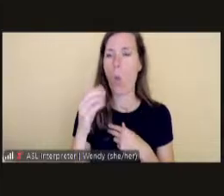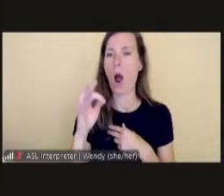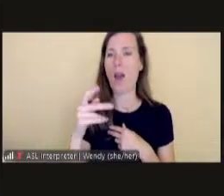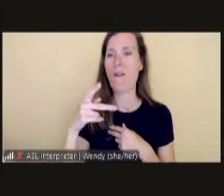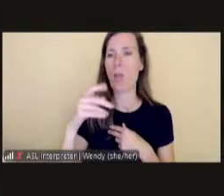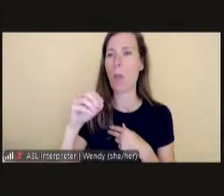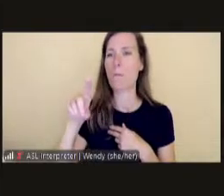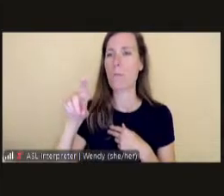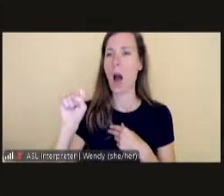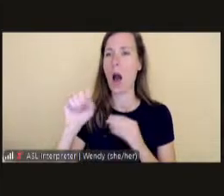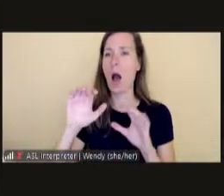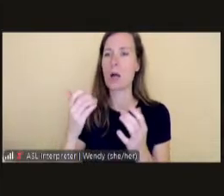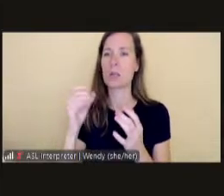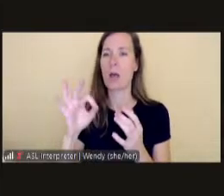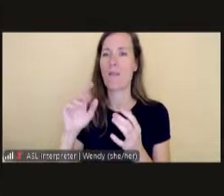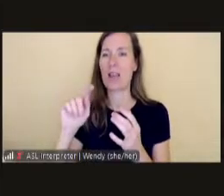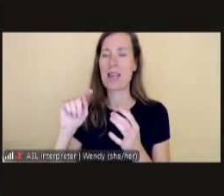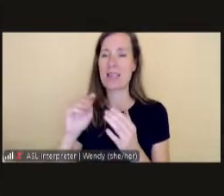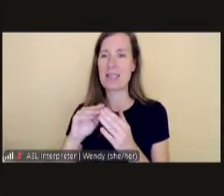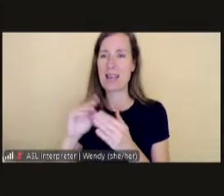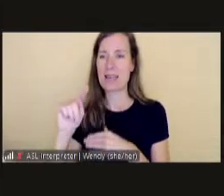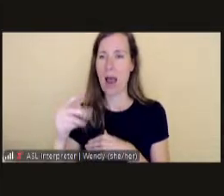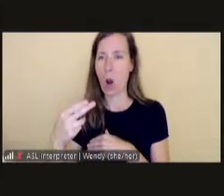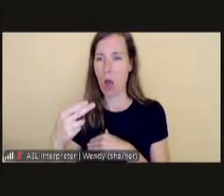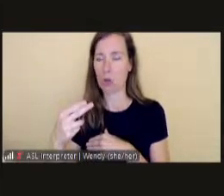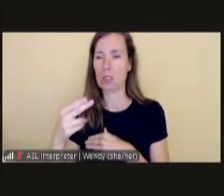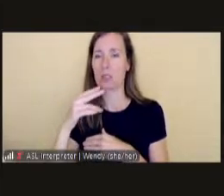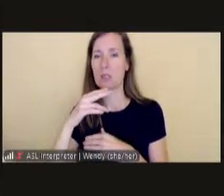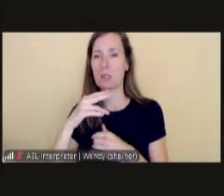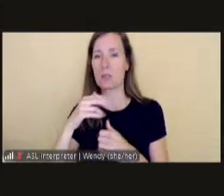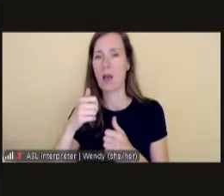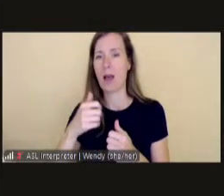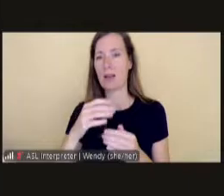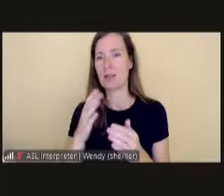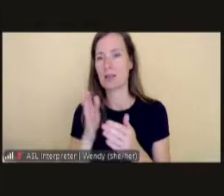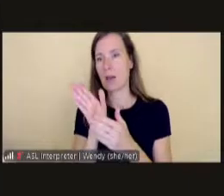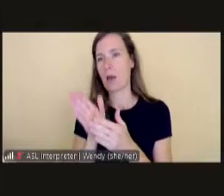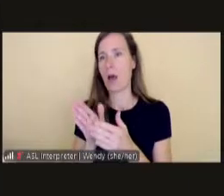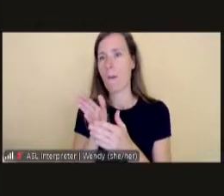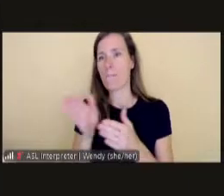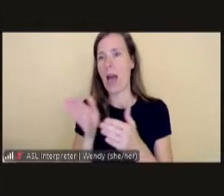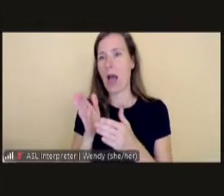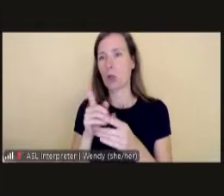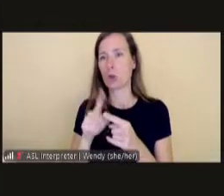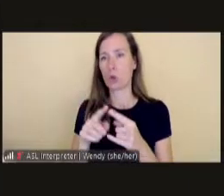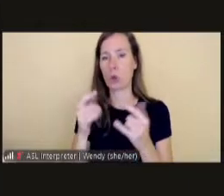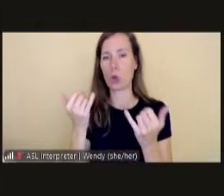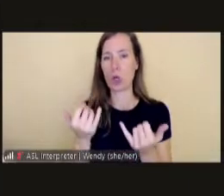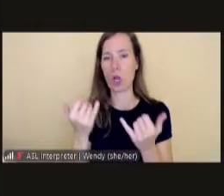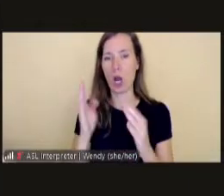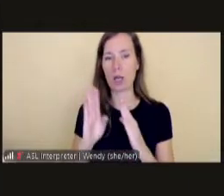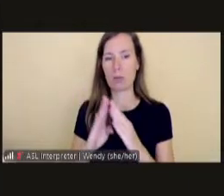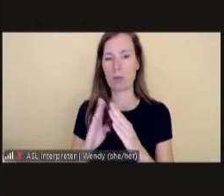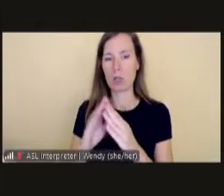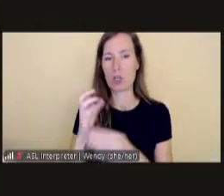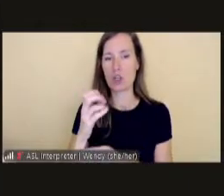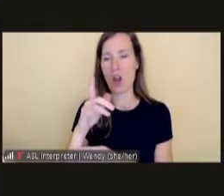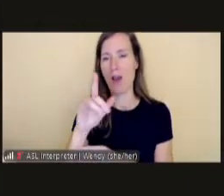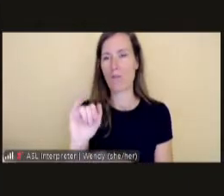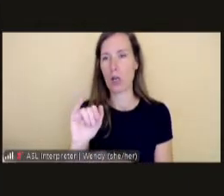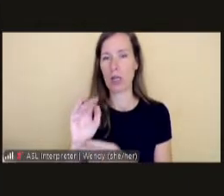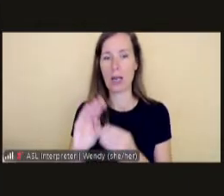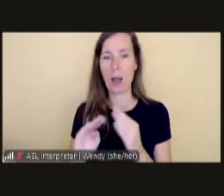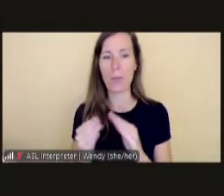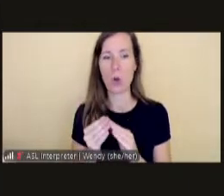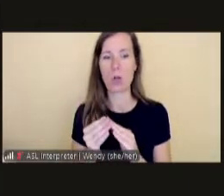the existing Cheverly community. The effect of having us to essentially widen the area for the alley